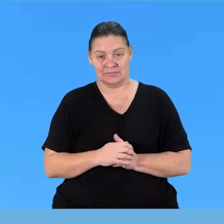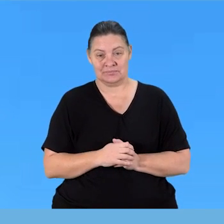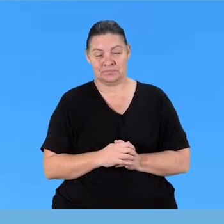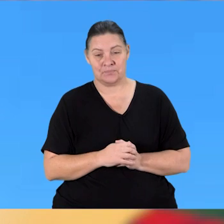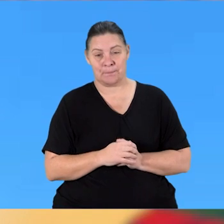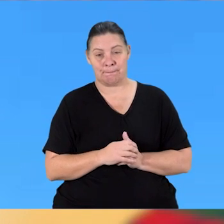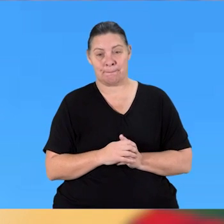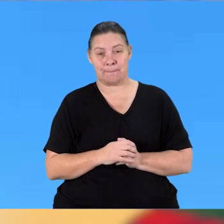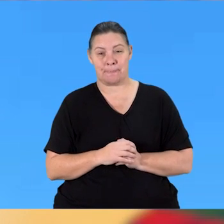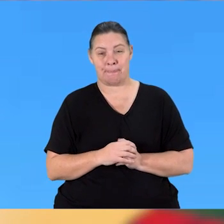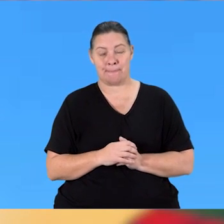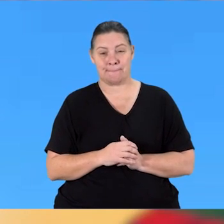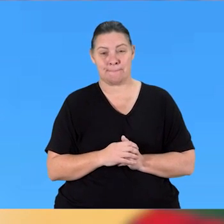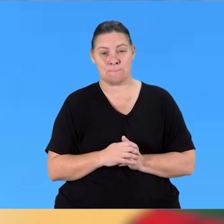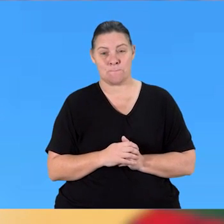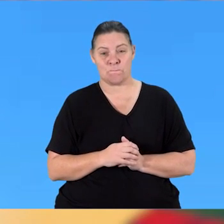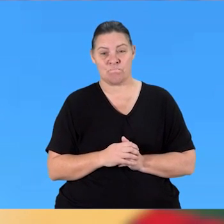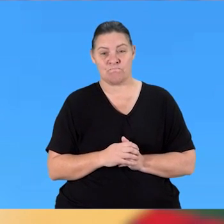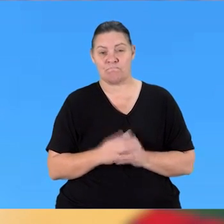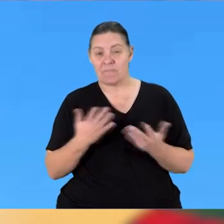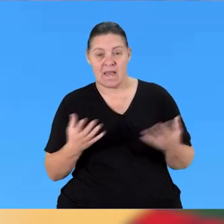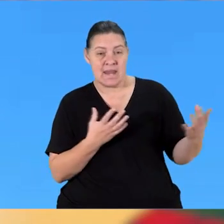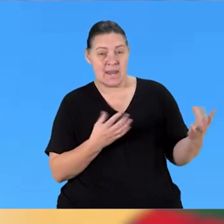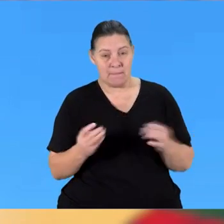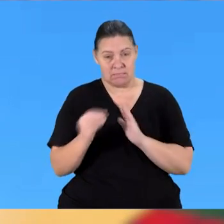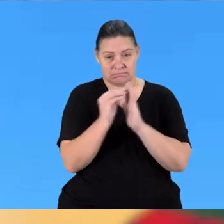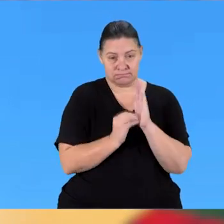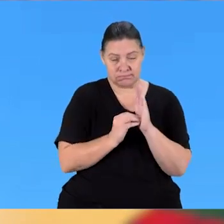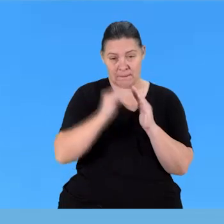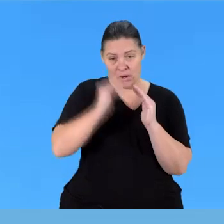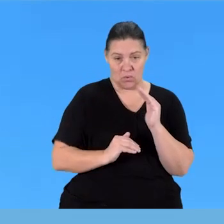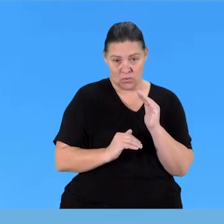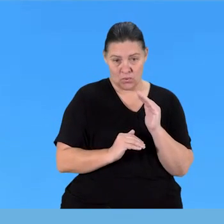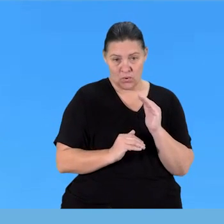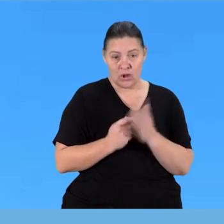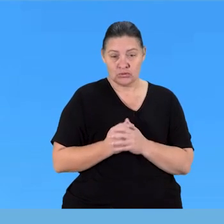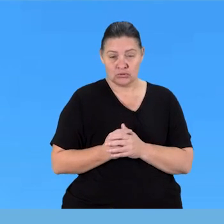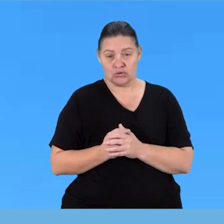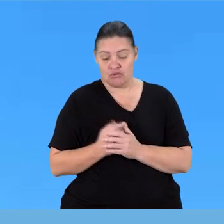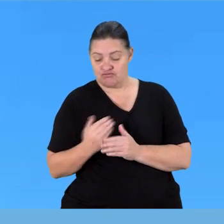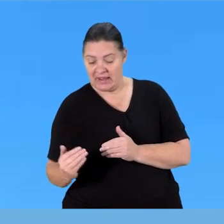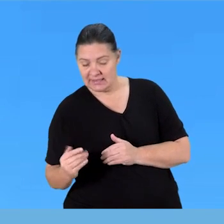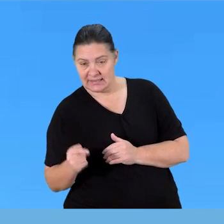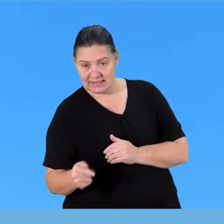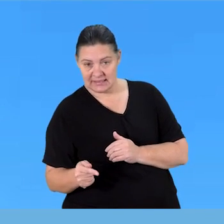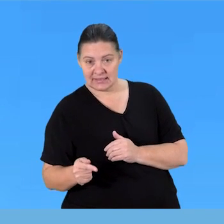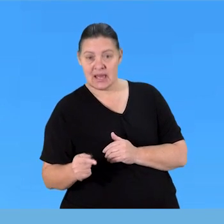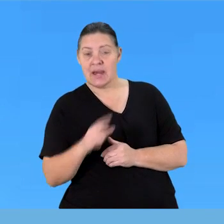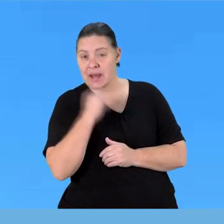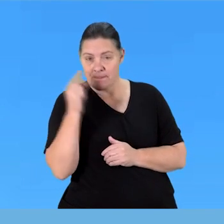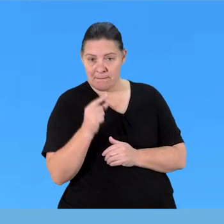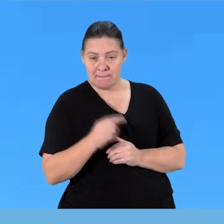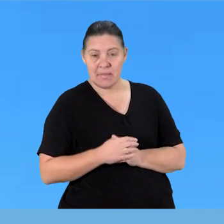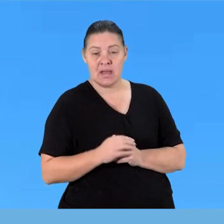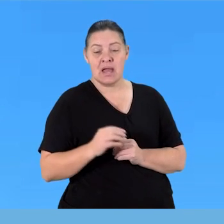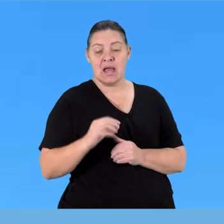hydrogen atoms and 1 oxygen atom. The number written below and to the right of a chemical symbols, those